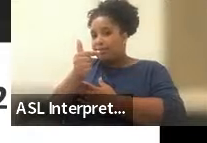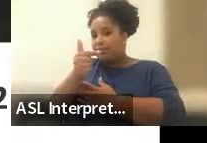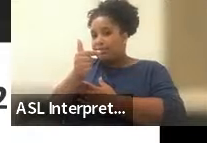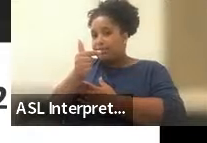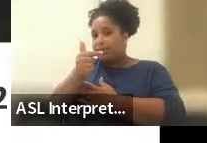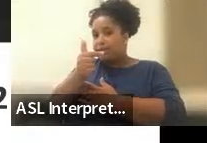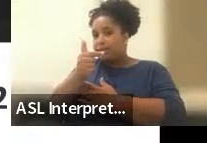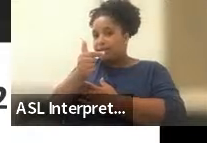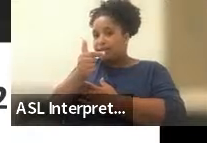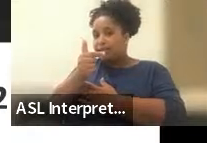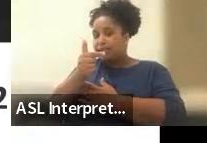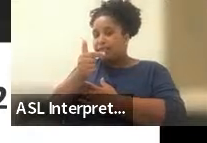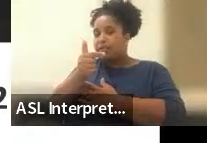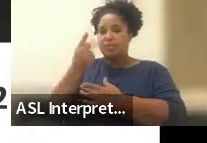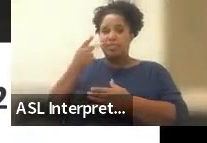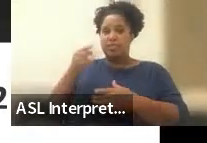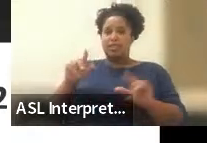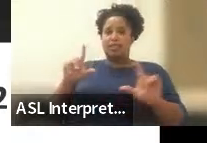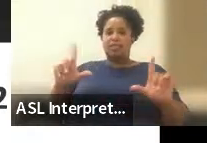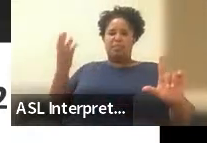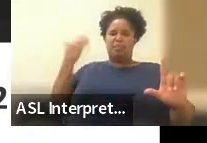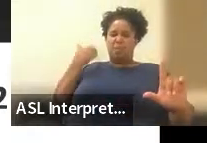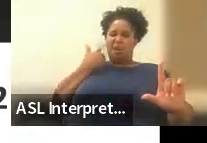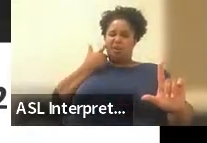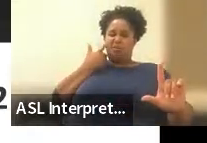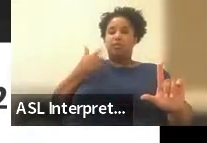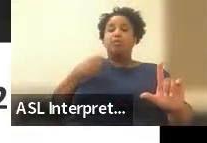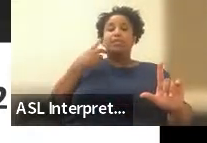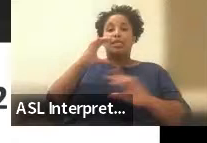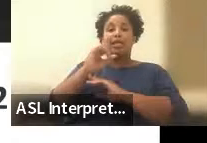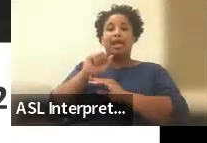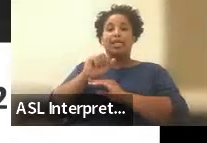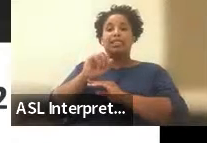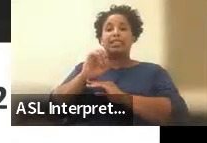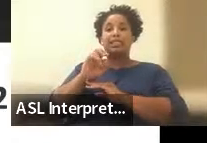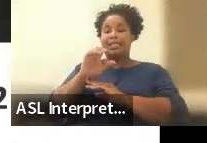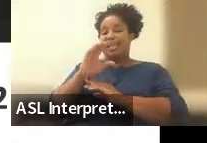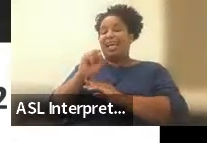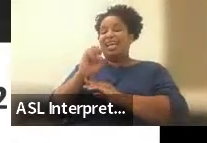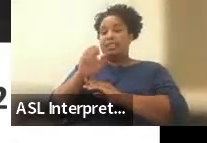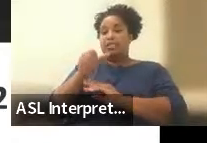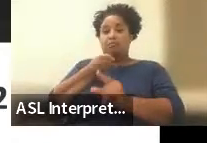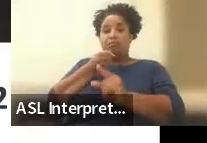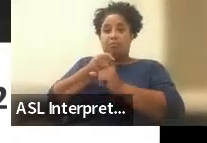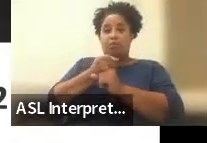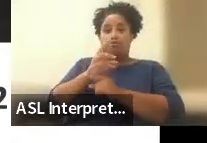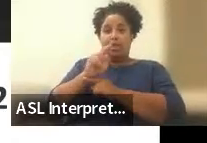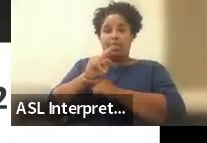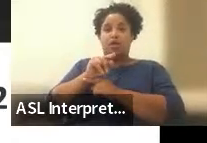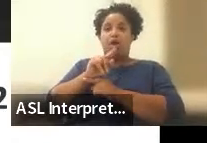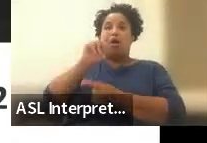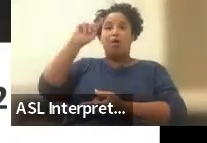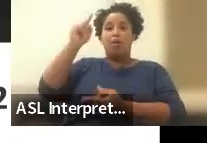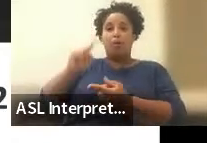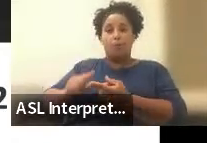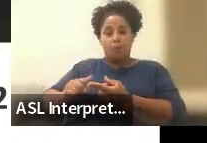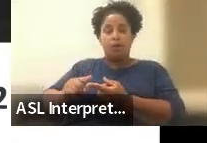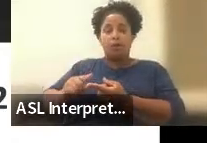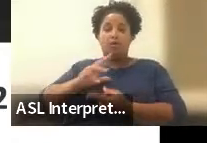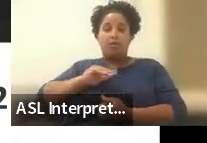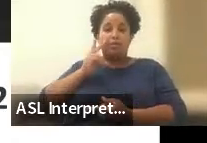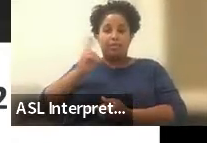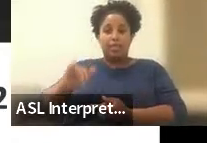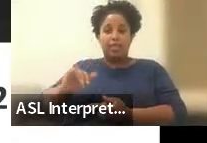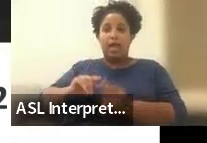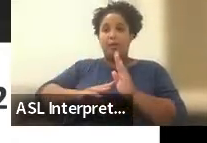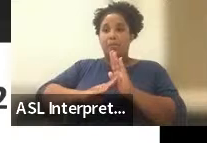again, based on the slide before, the case rates are really coming down and continuing to come down. And you can see that big